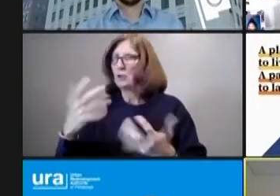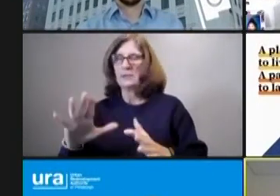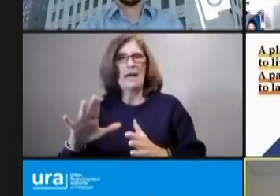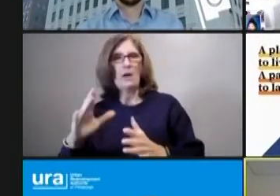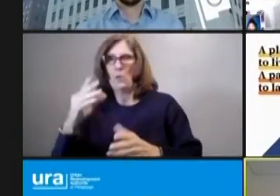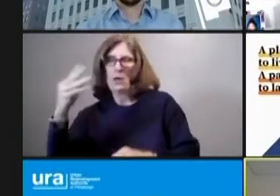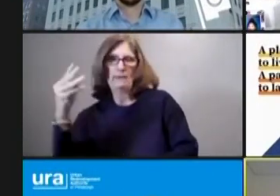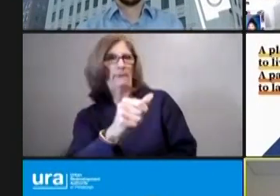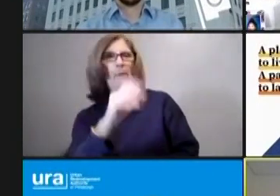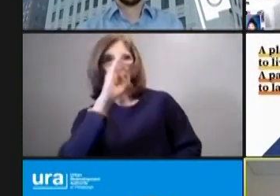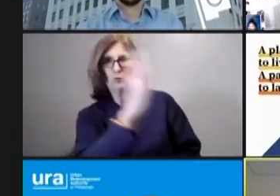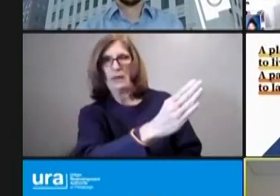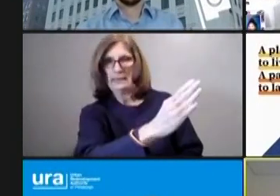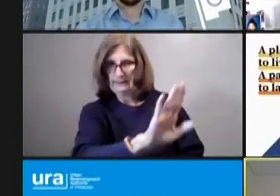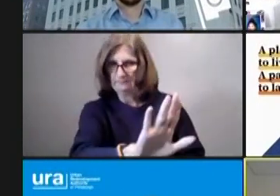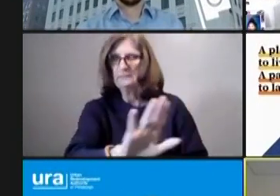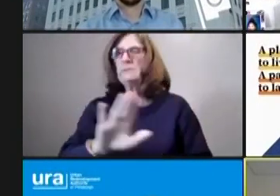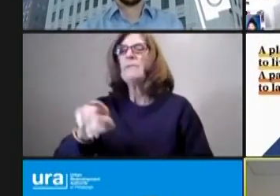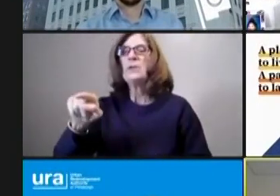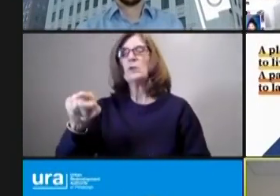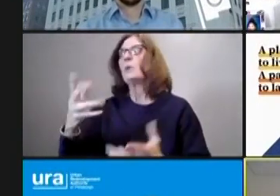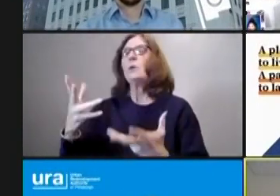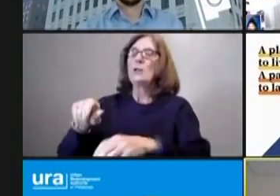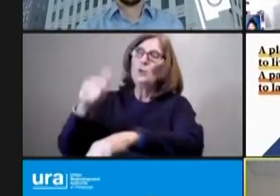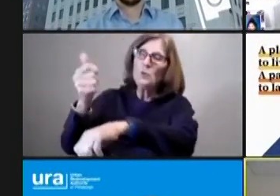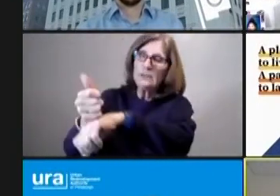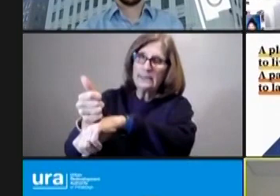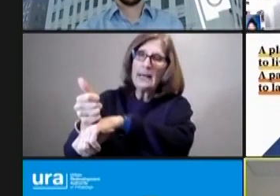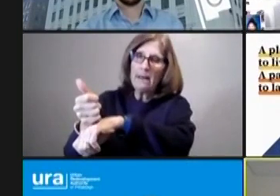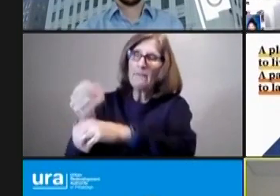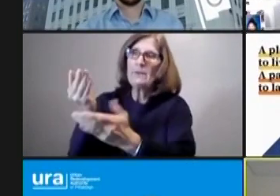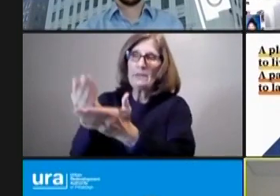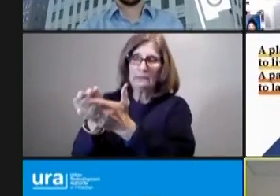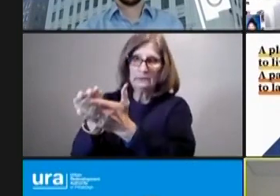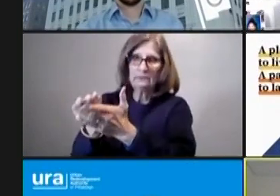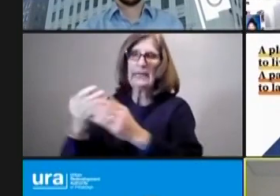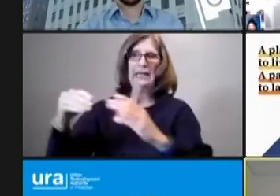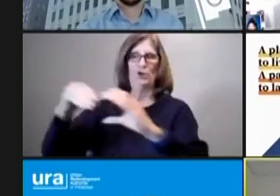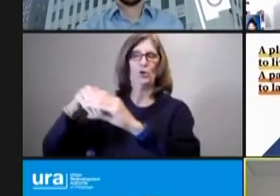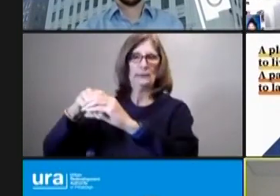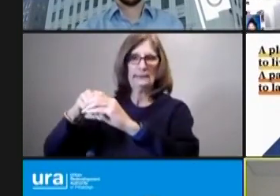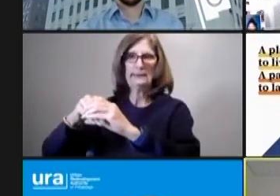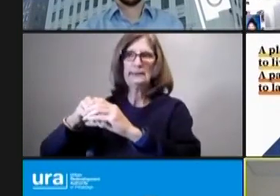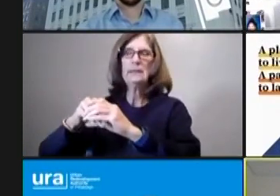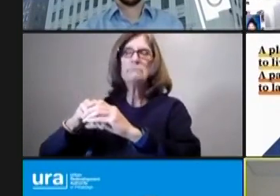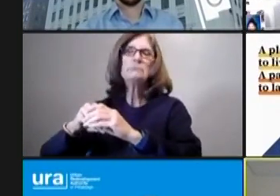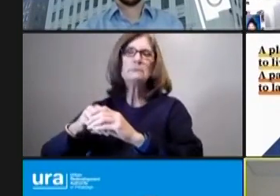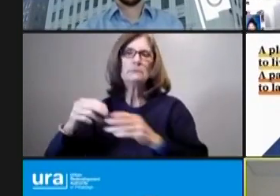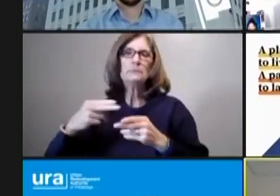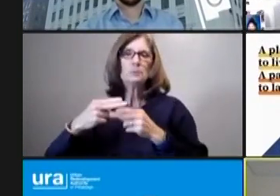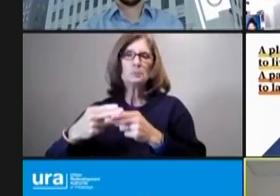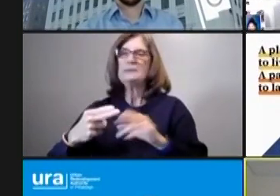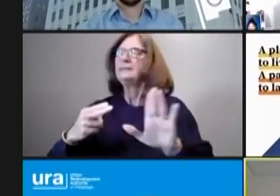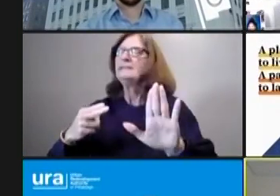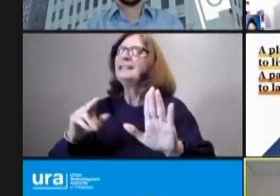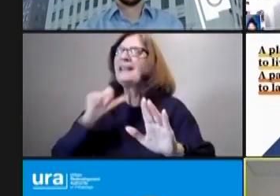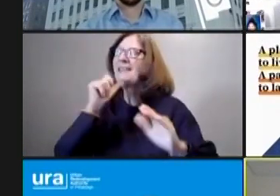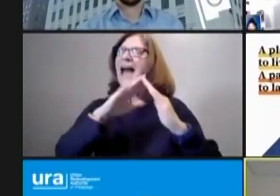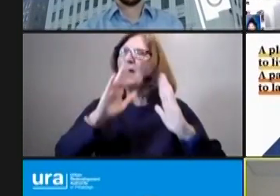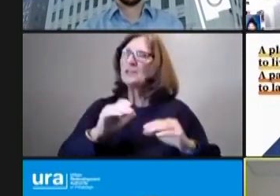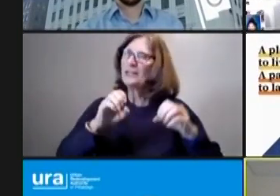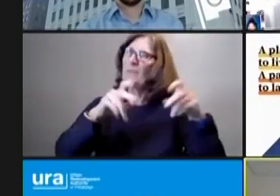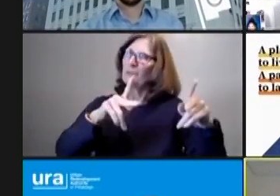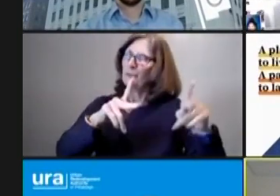but we've been given permission to establish a fund internally at Action, which the Opportunity Fund, not the Housing Opportunity Fund, but the